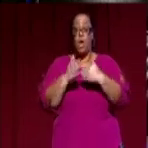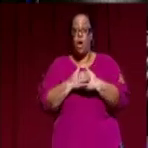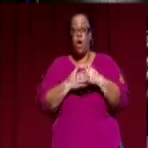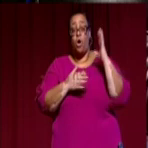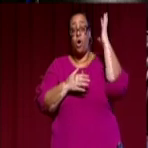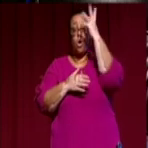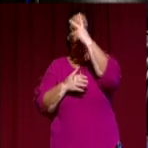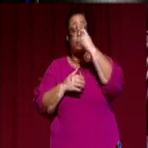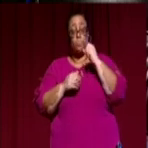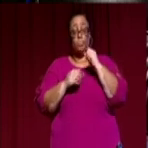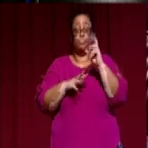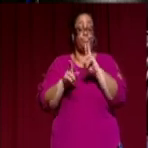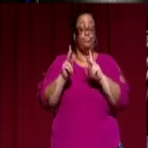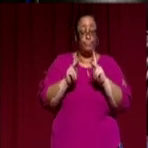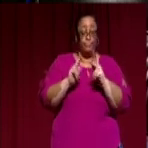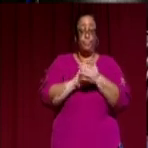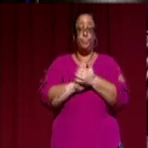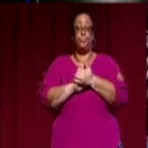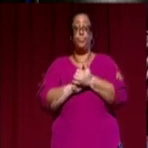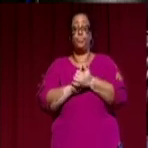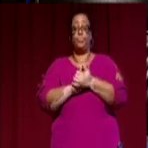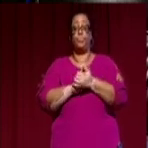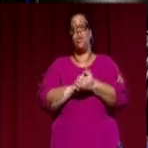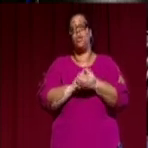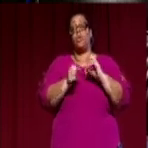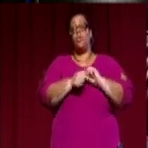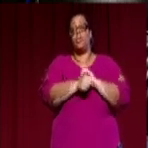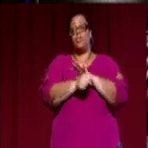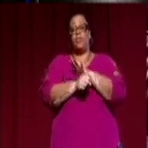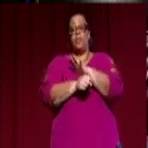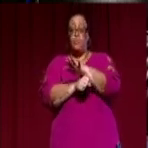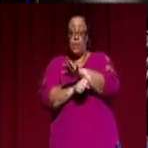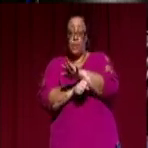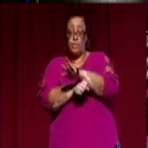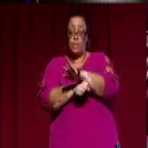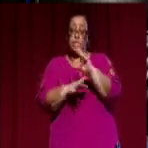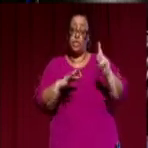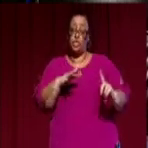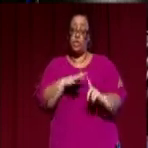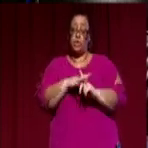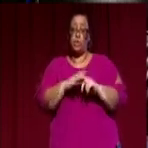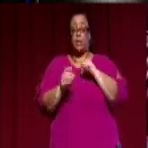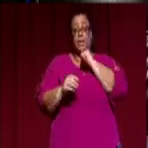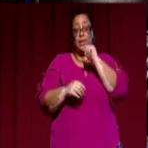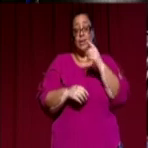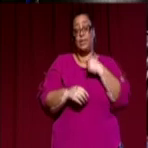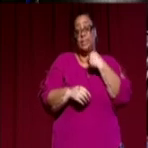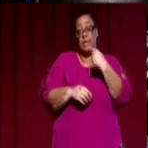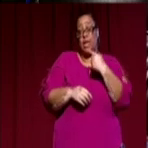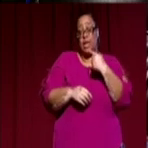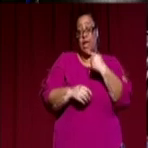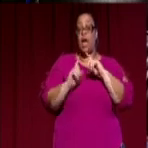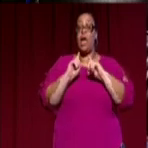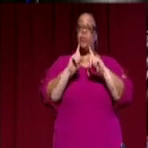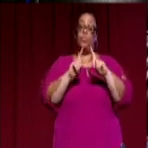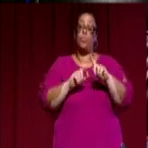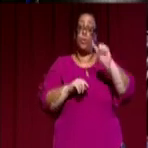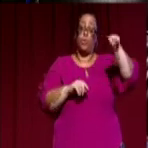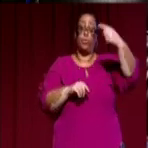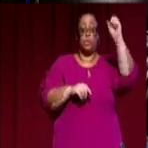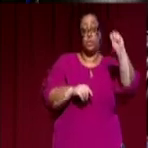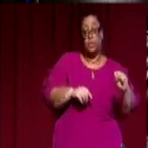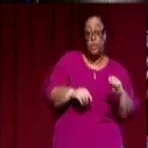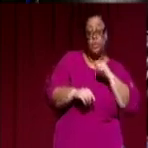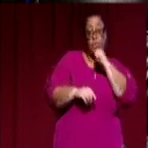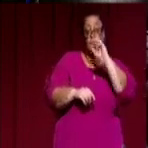African American people. When the virus came in the land, the virus didn't say, I'm coming to the South Side, but I ain't going to the West